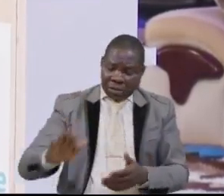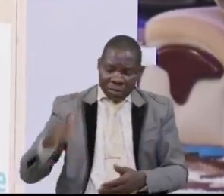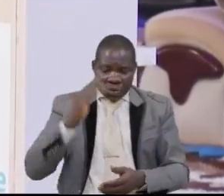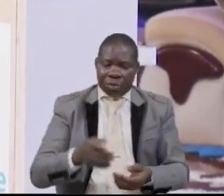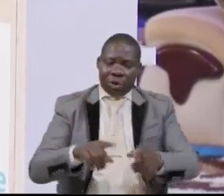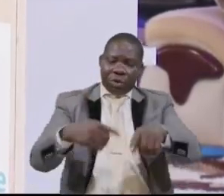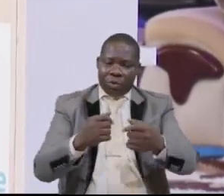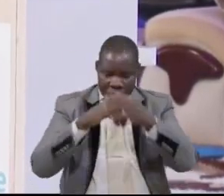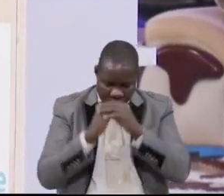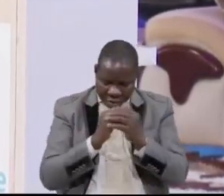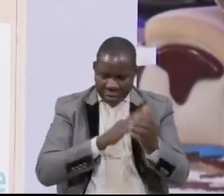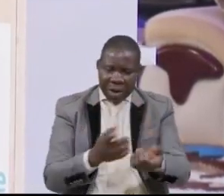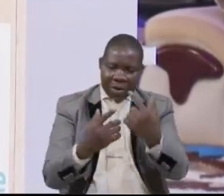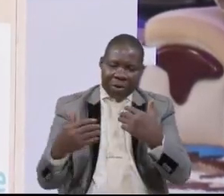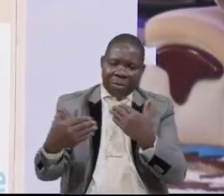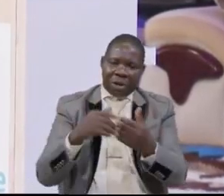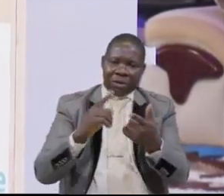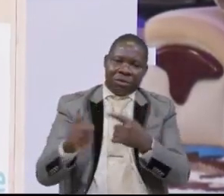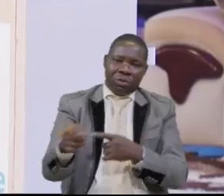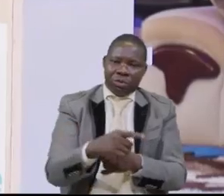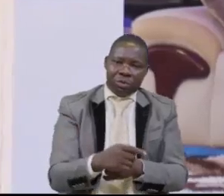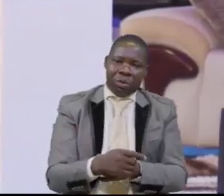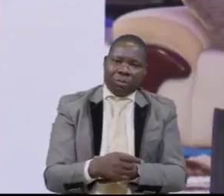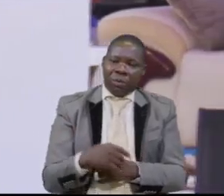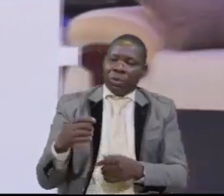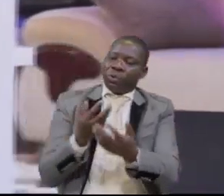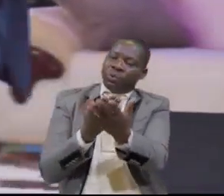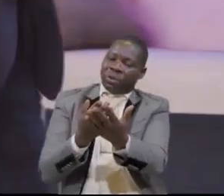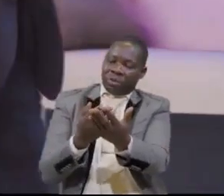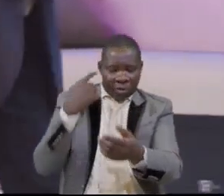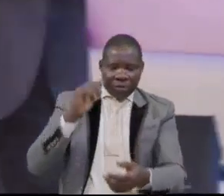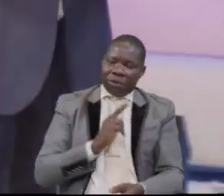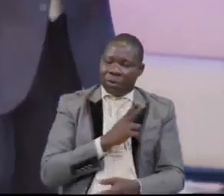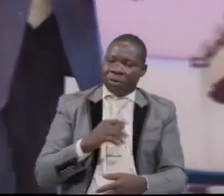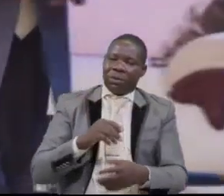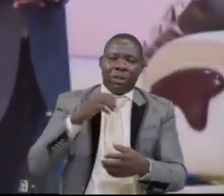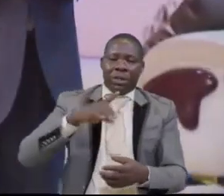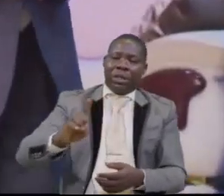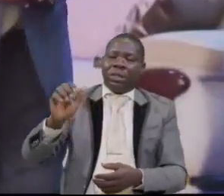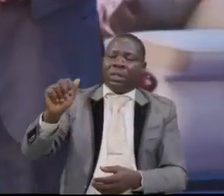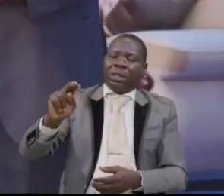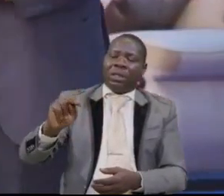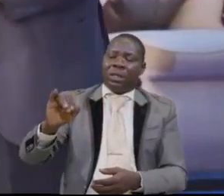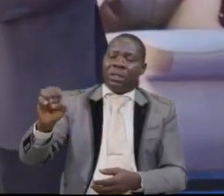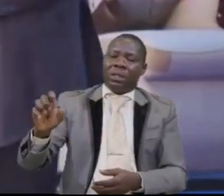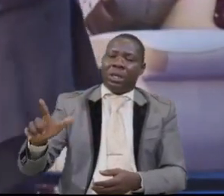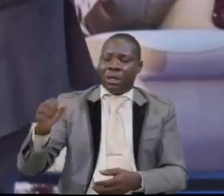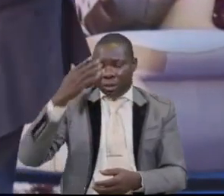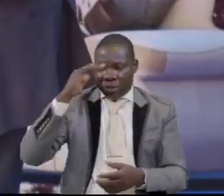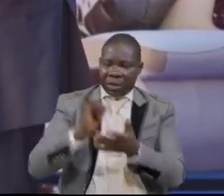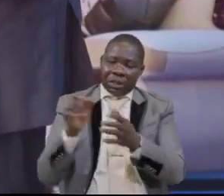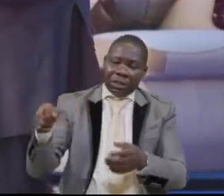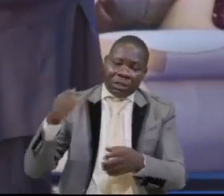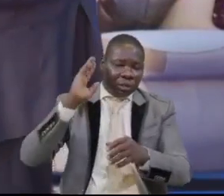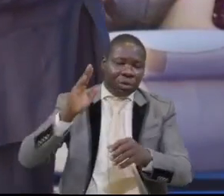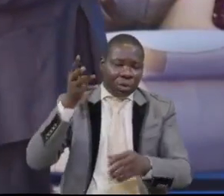unto you unto you be waiting for us Daniel knew that was going to the Lion's day his